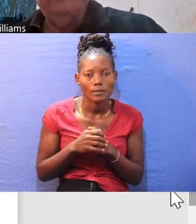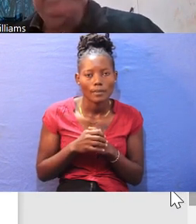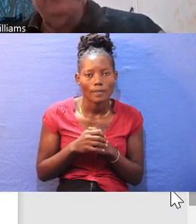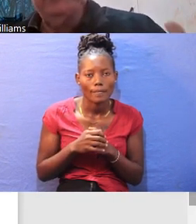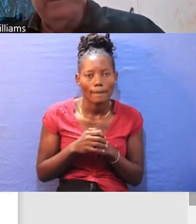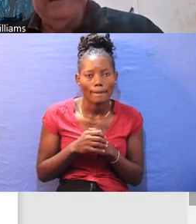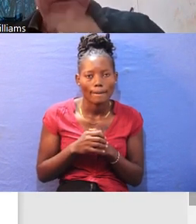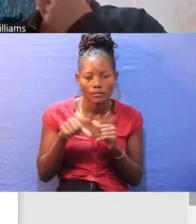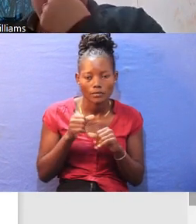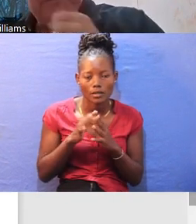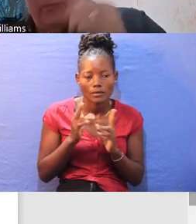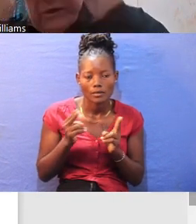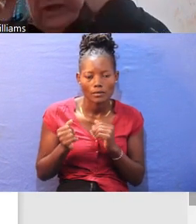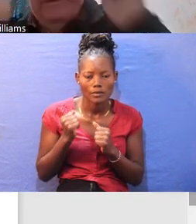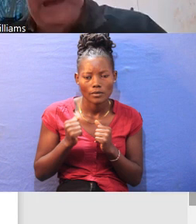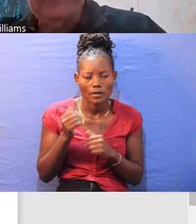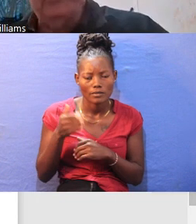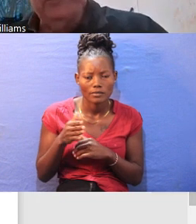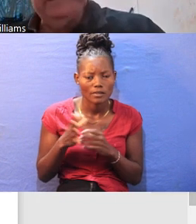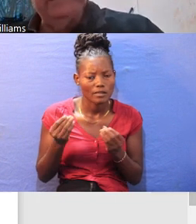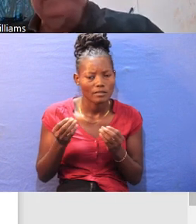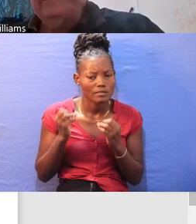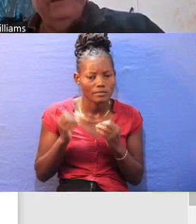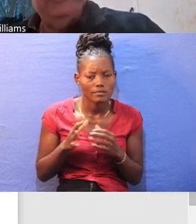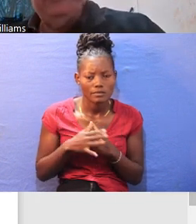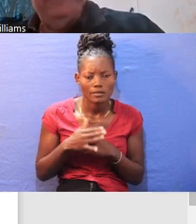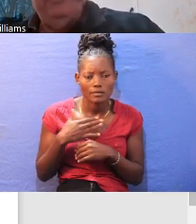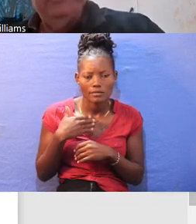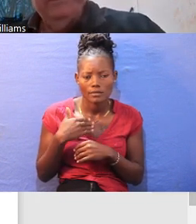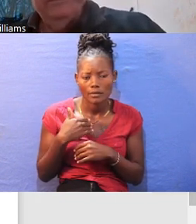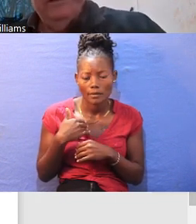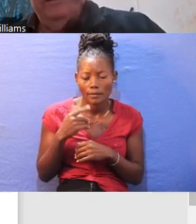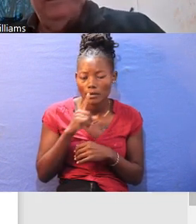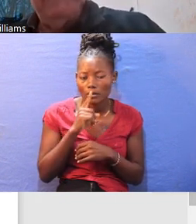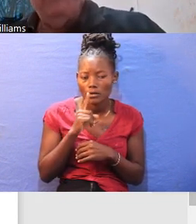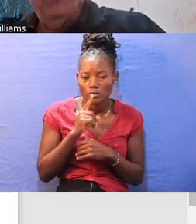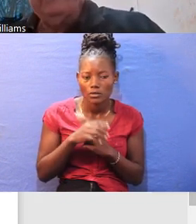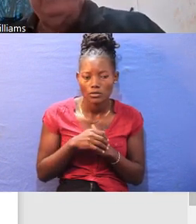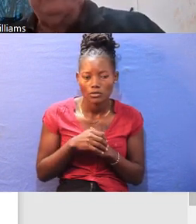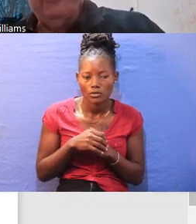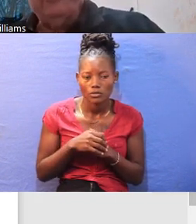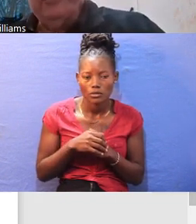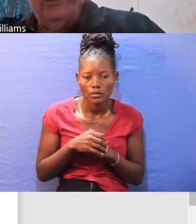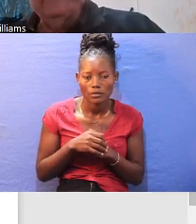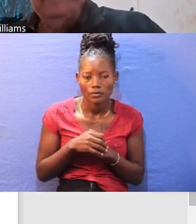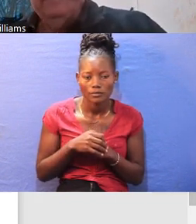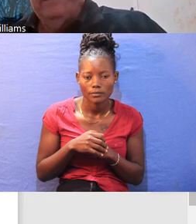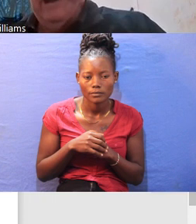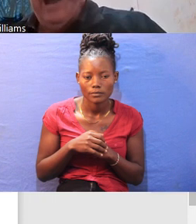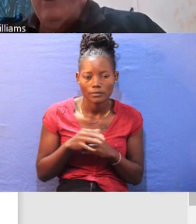Okay, so typical workouts. So we're going to talk about the actual running here. It's real simple. My workouts are so